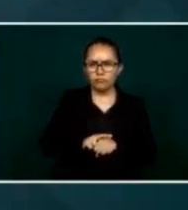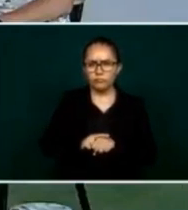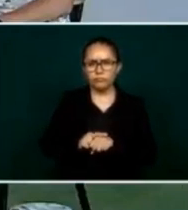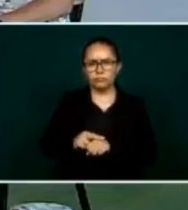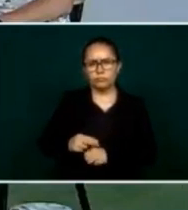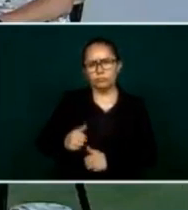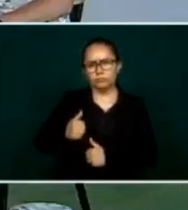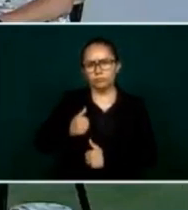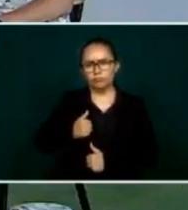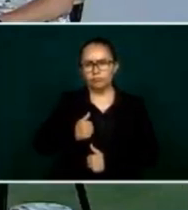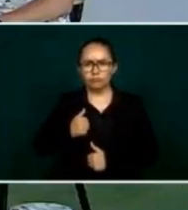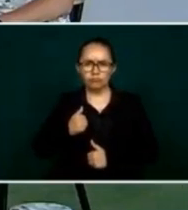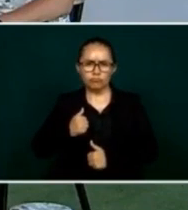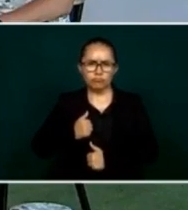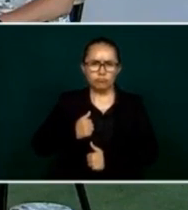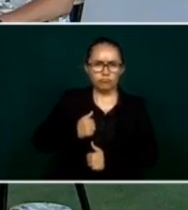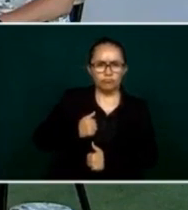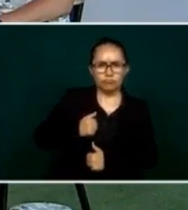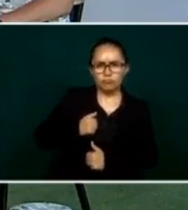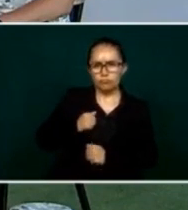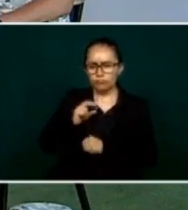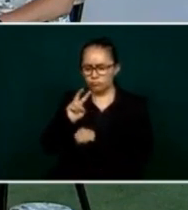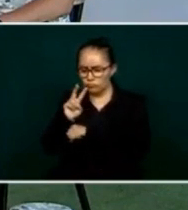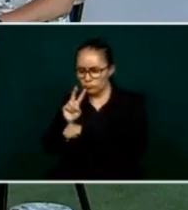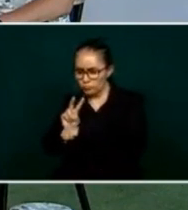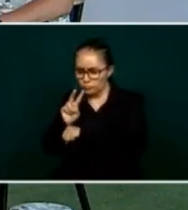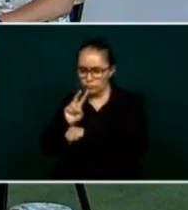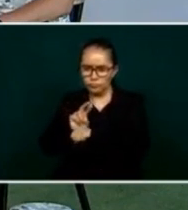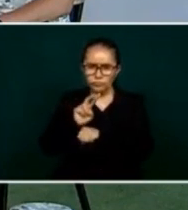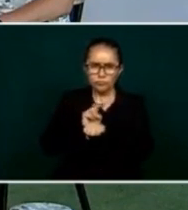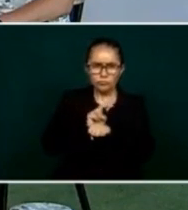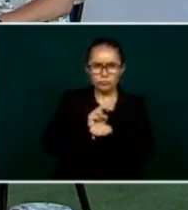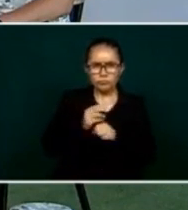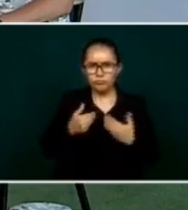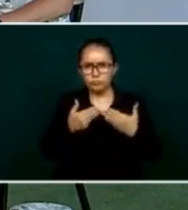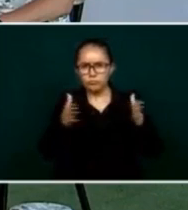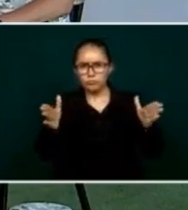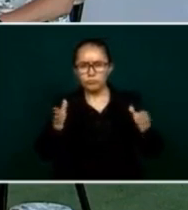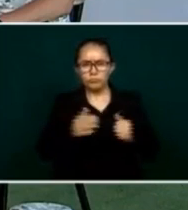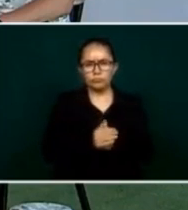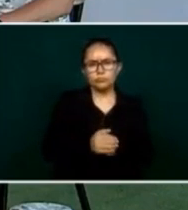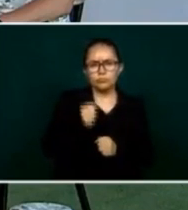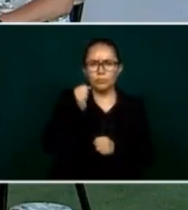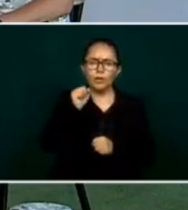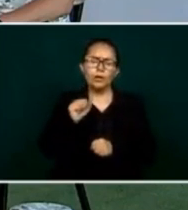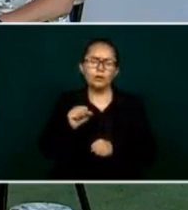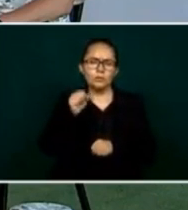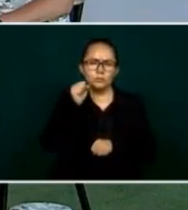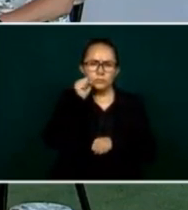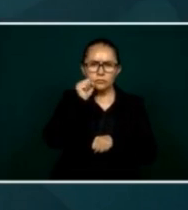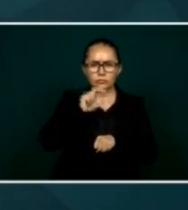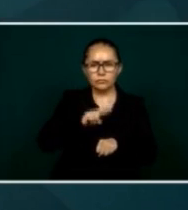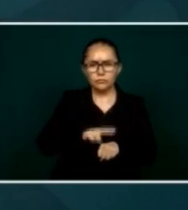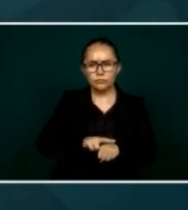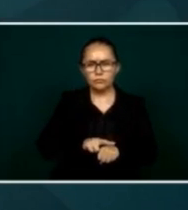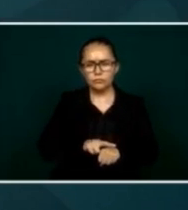and the Secretary of Public Security, Alfonso Durazo.